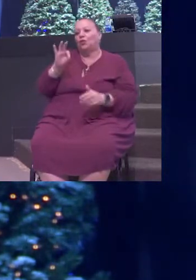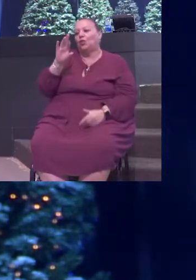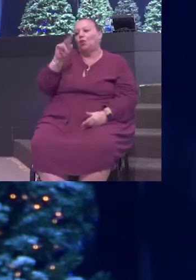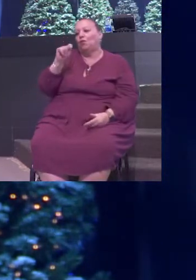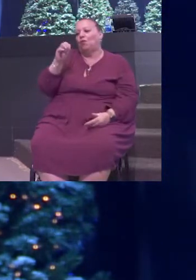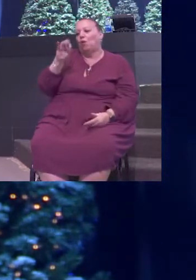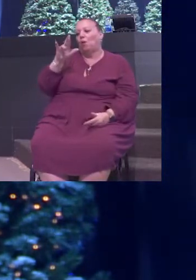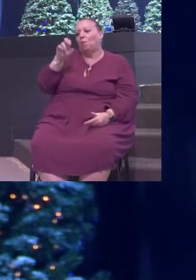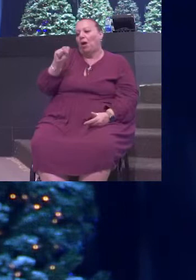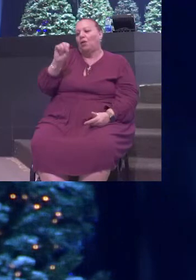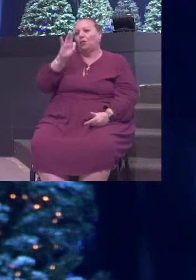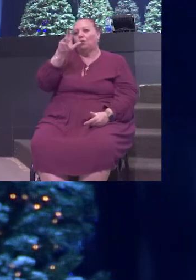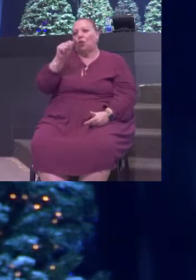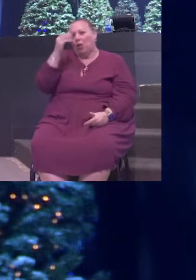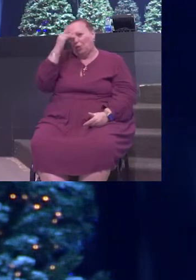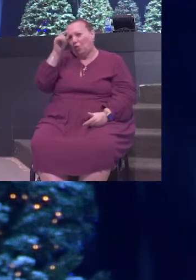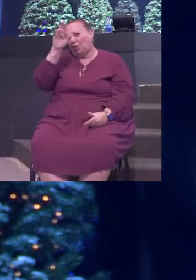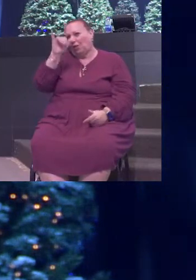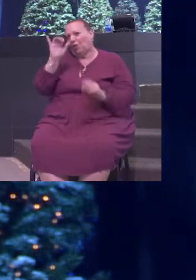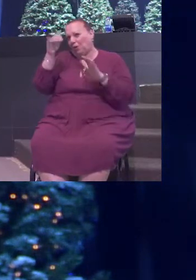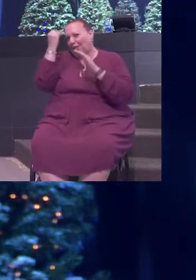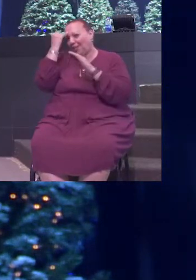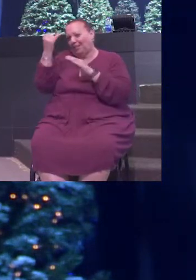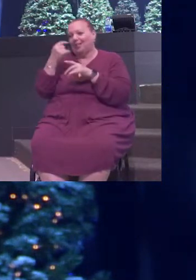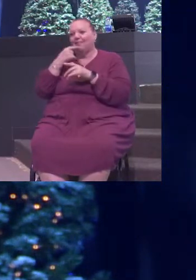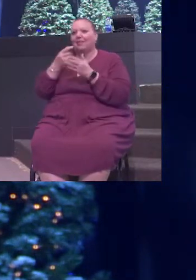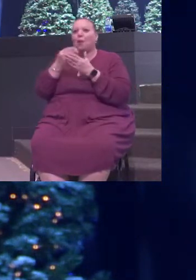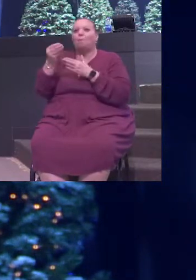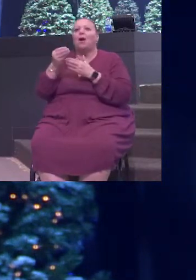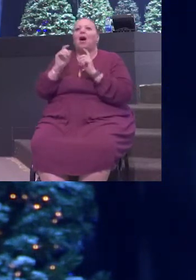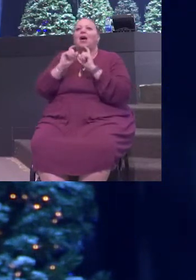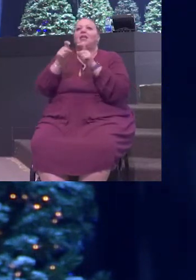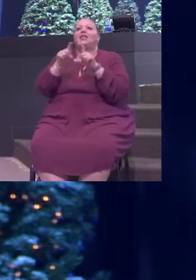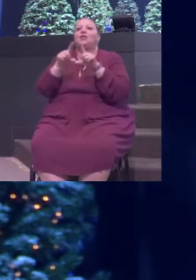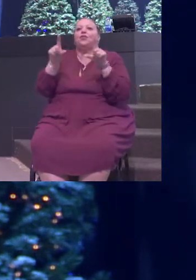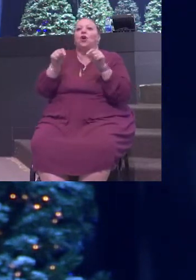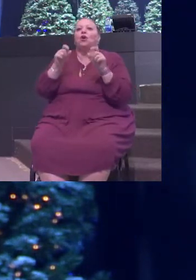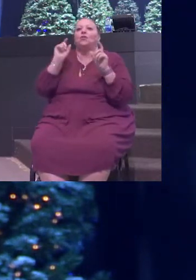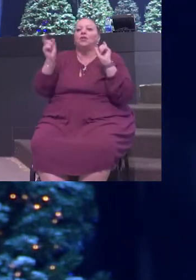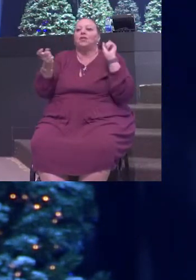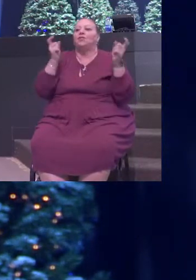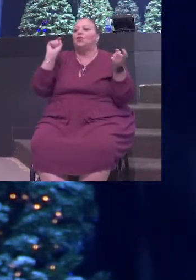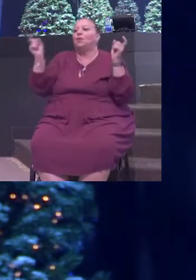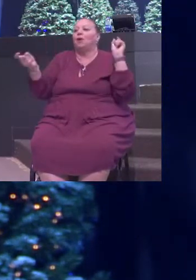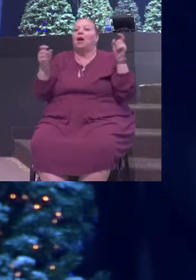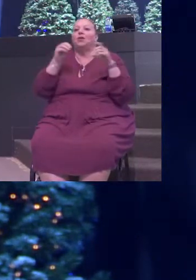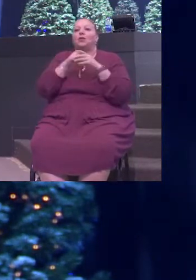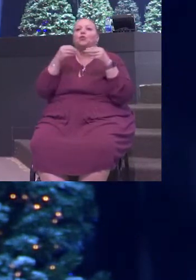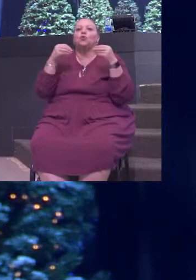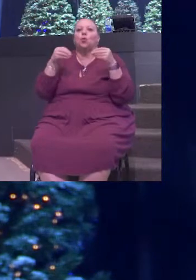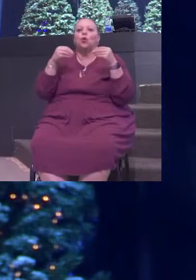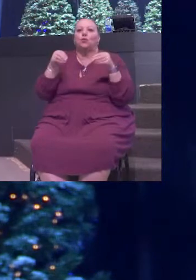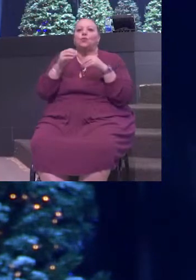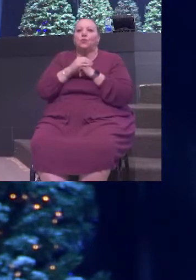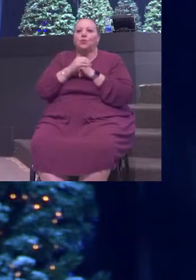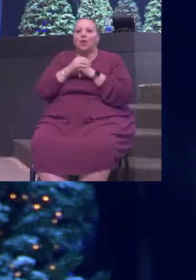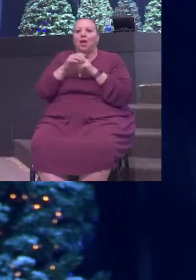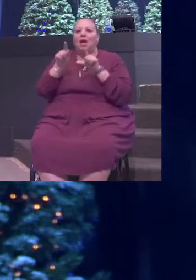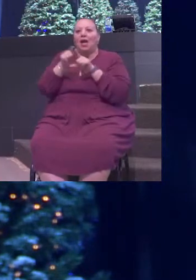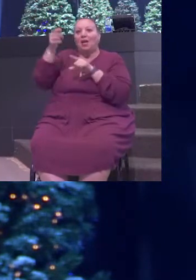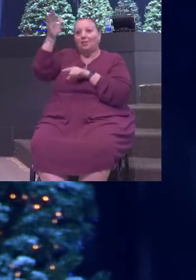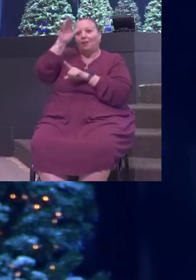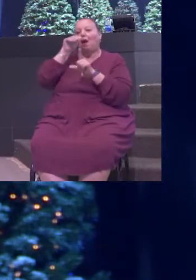Florida. And I knew Gary would have a great idea. He said, buy gift cards and randomly give them out in stores as